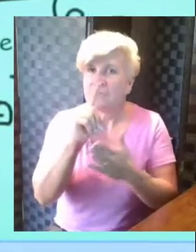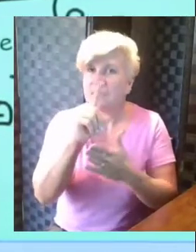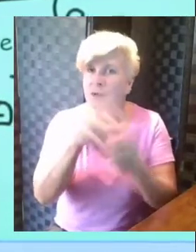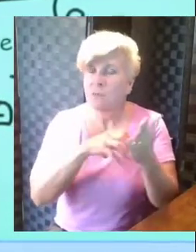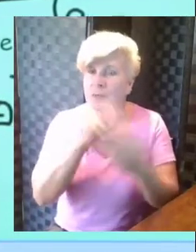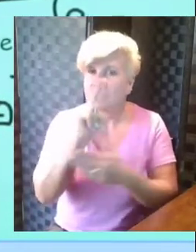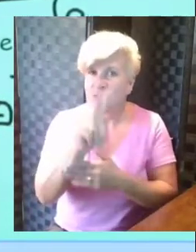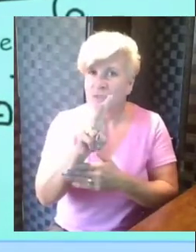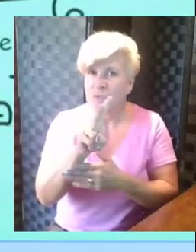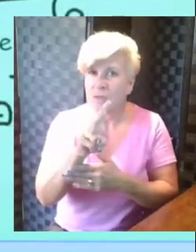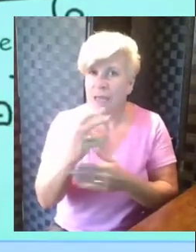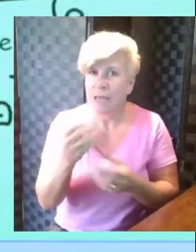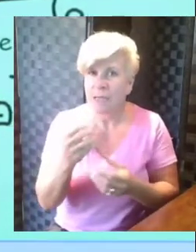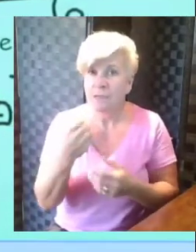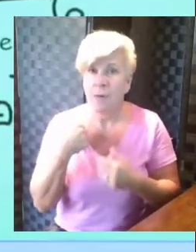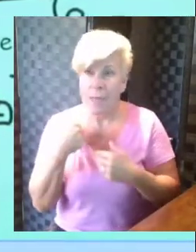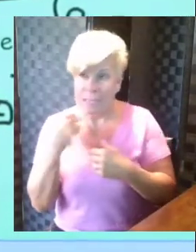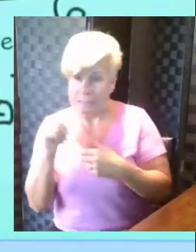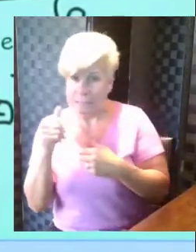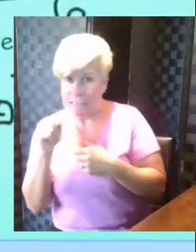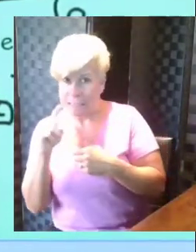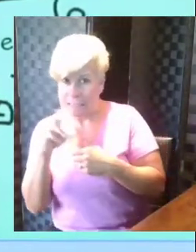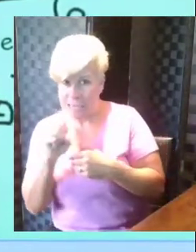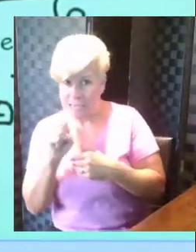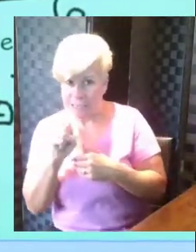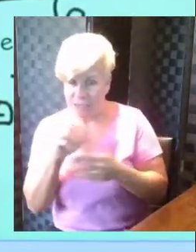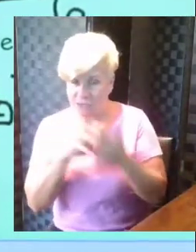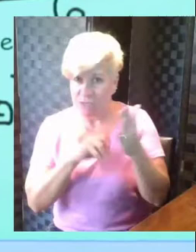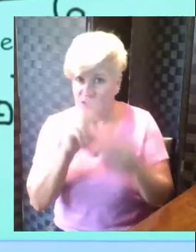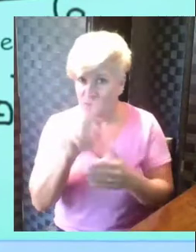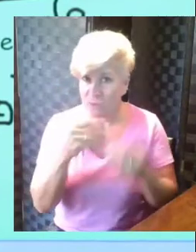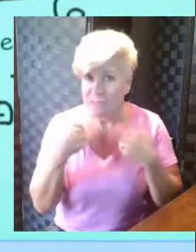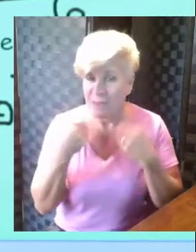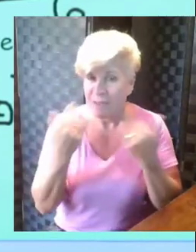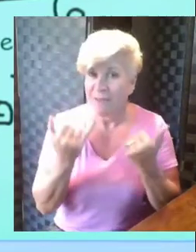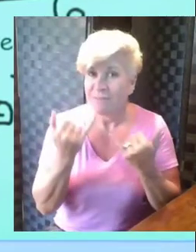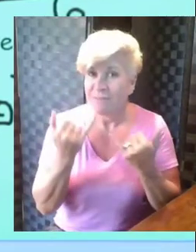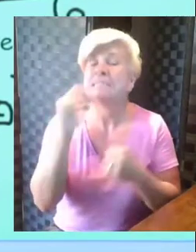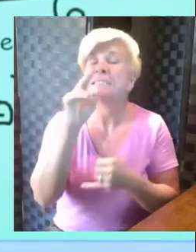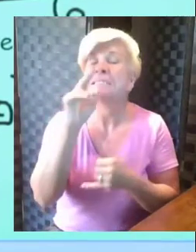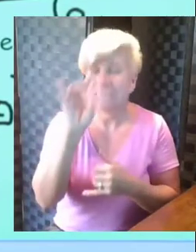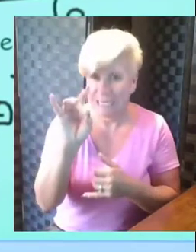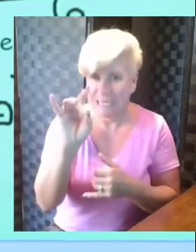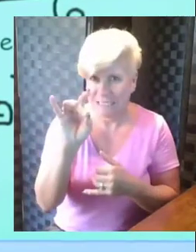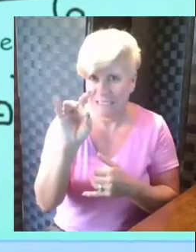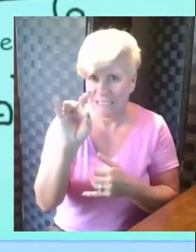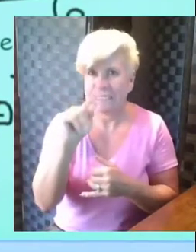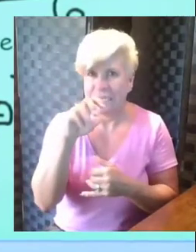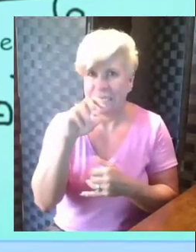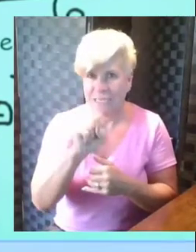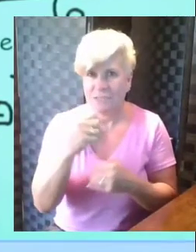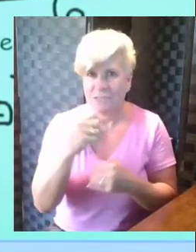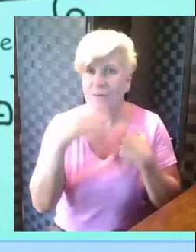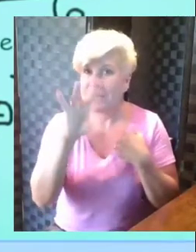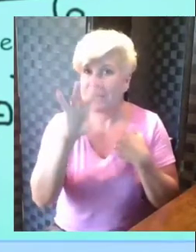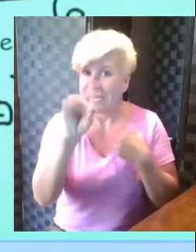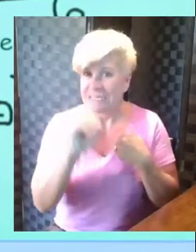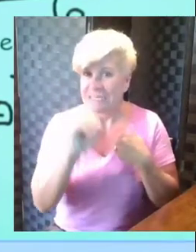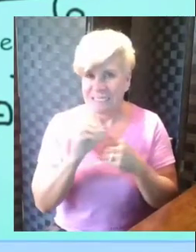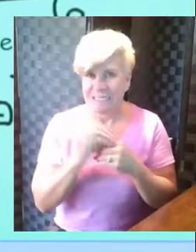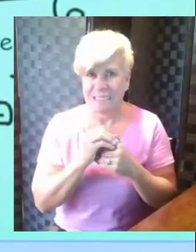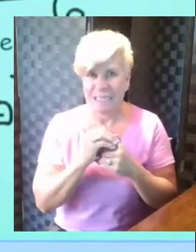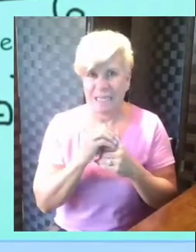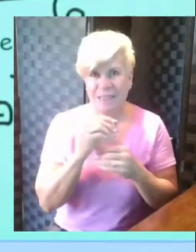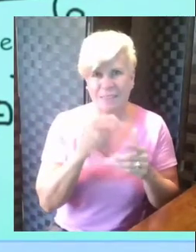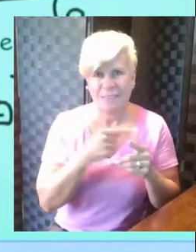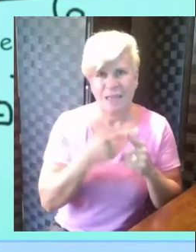these 2. So I had 10 tens. I took away 2. Now I have 8 tens. So I know I've got 80.